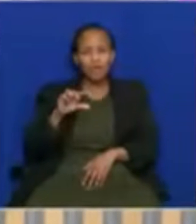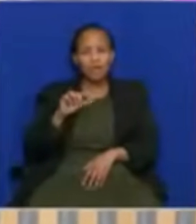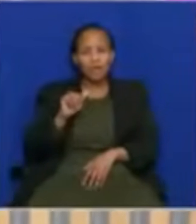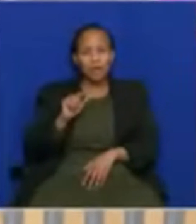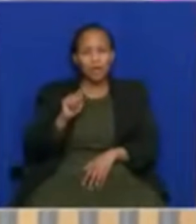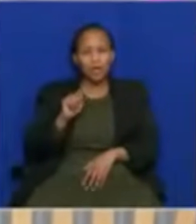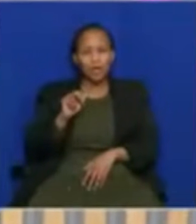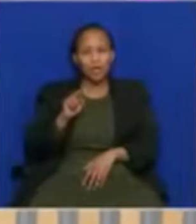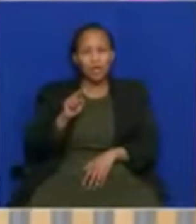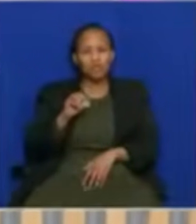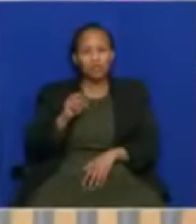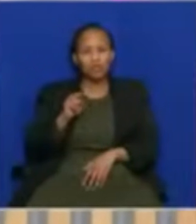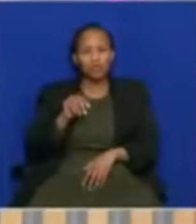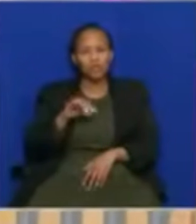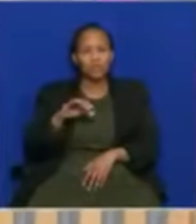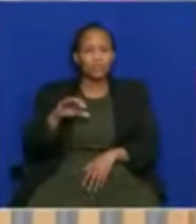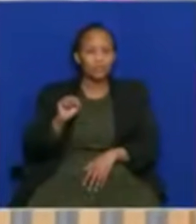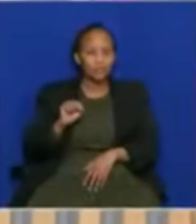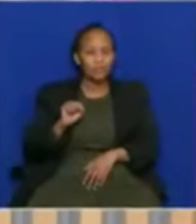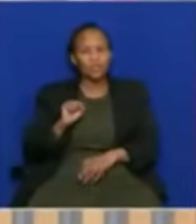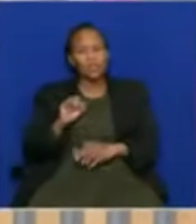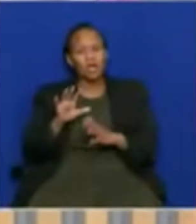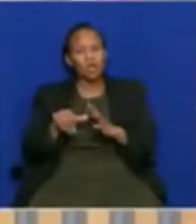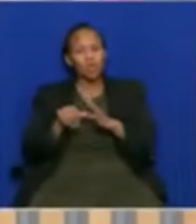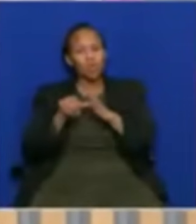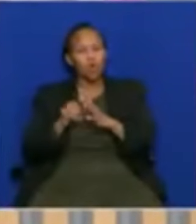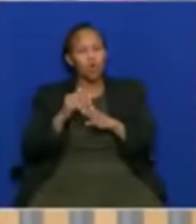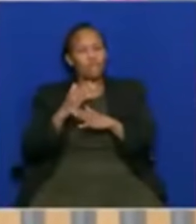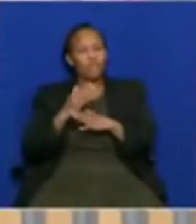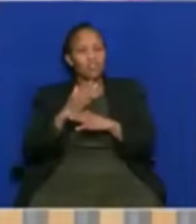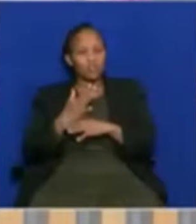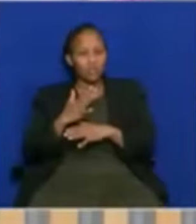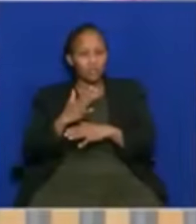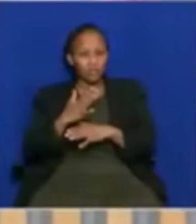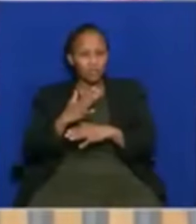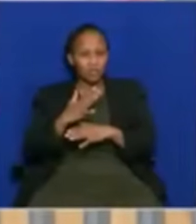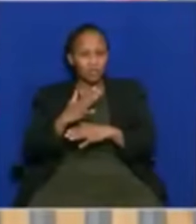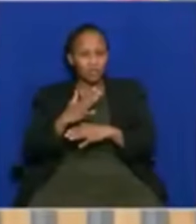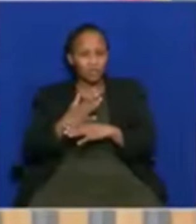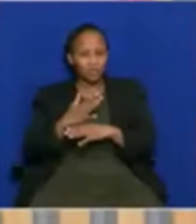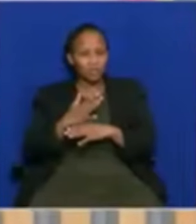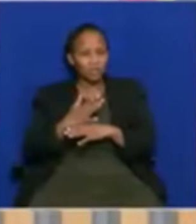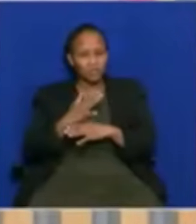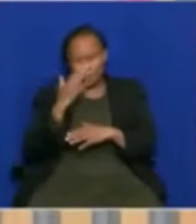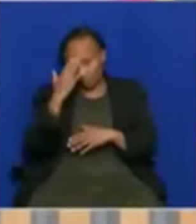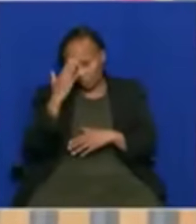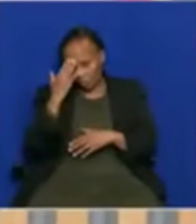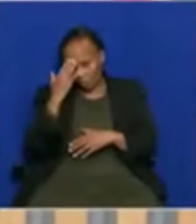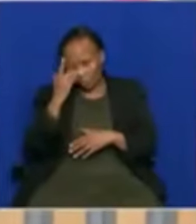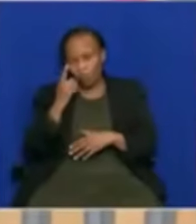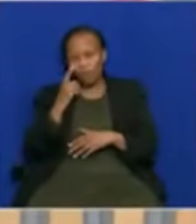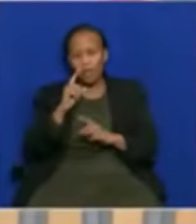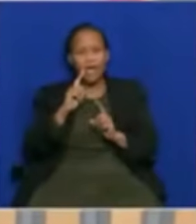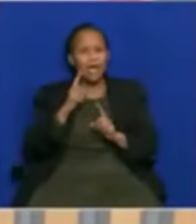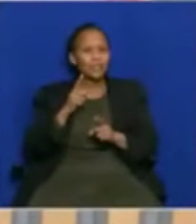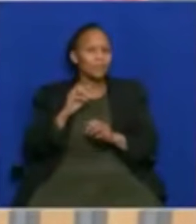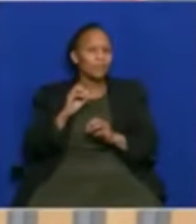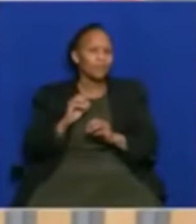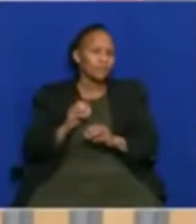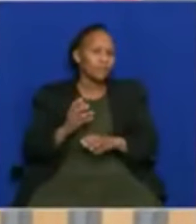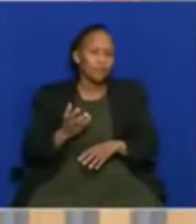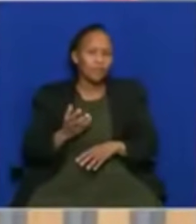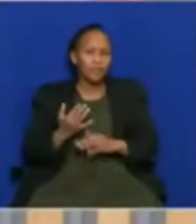the job? And I understood his answer to be no. Does it not help to just look at the job description